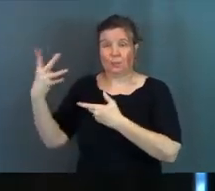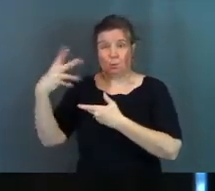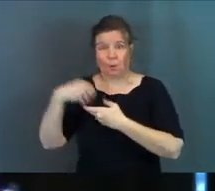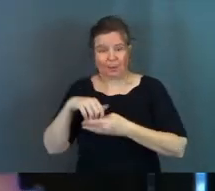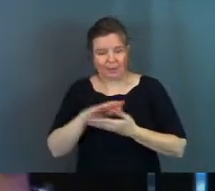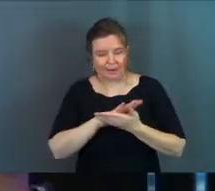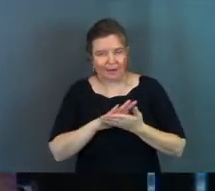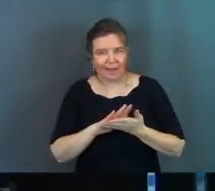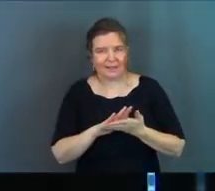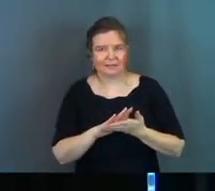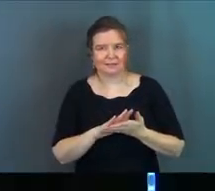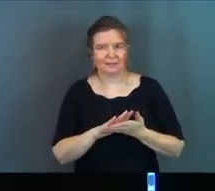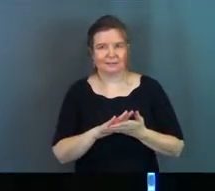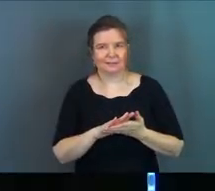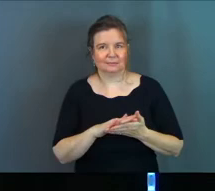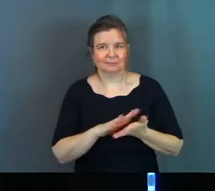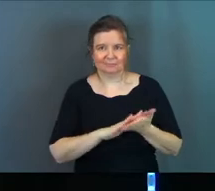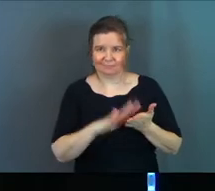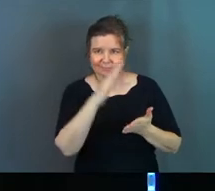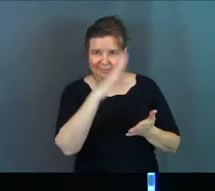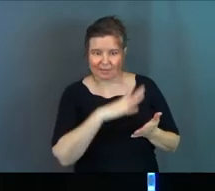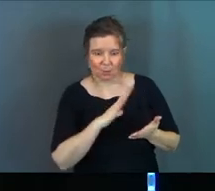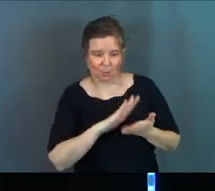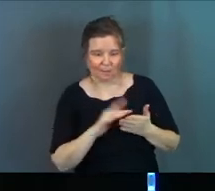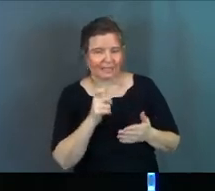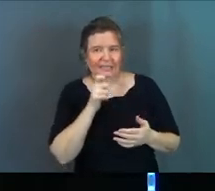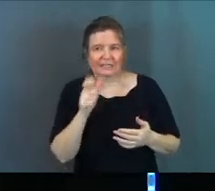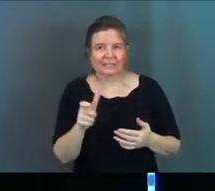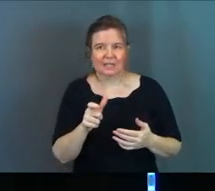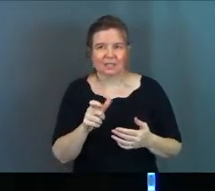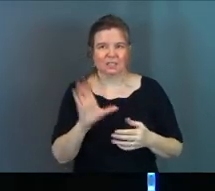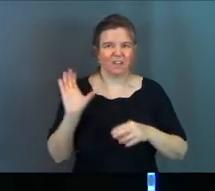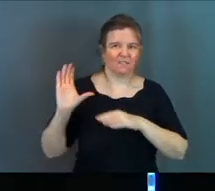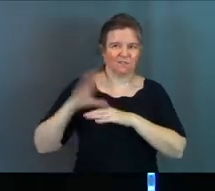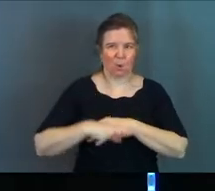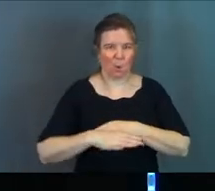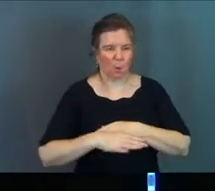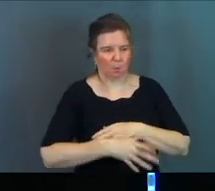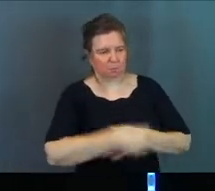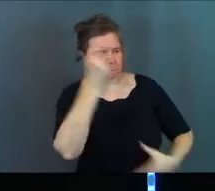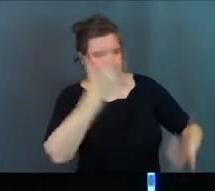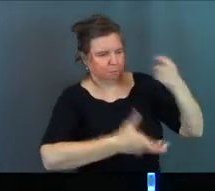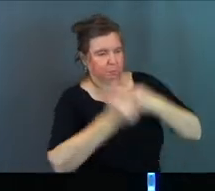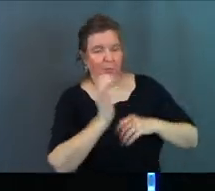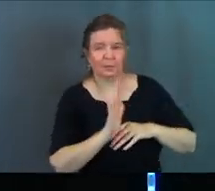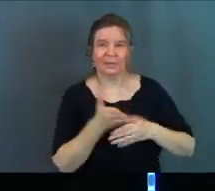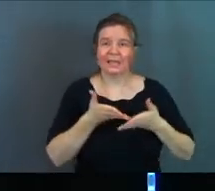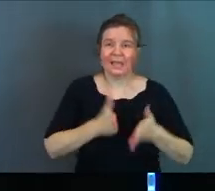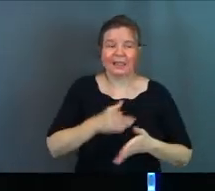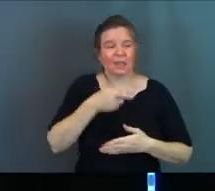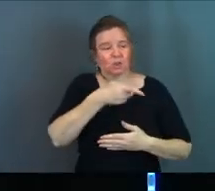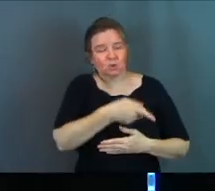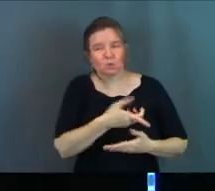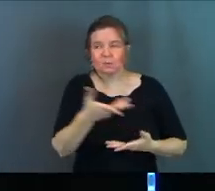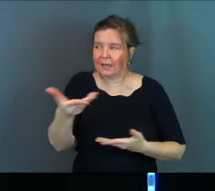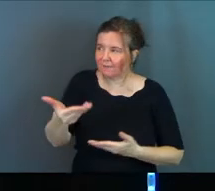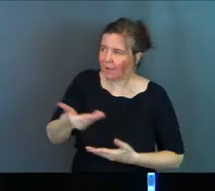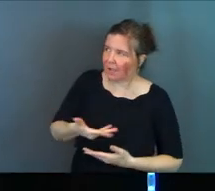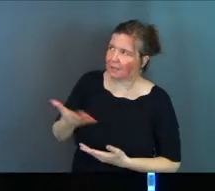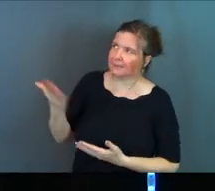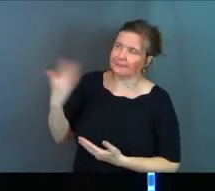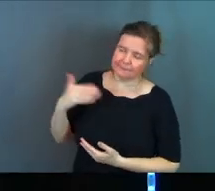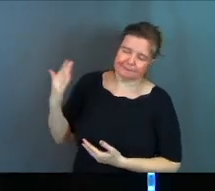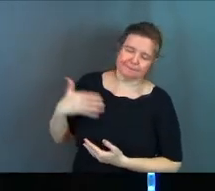know Jesus, he's going to come in as a gentleman, right? He just doesn't barrel right over your boundaries. He lets you invite